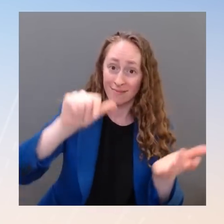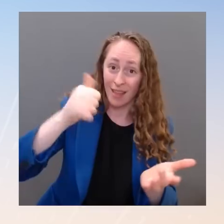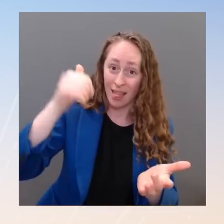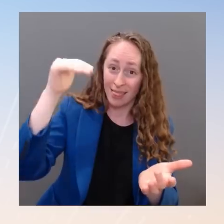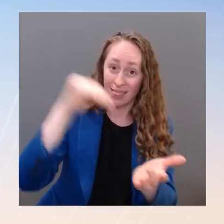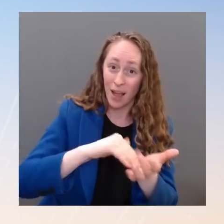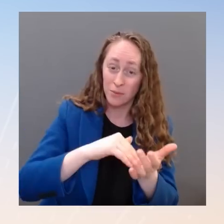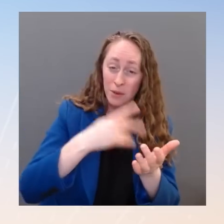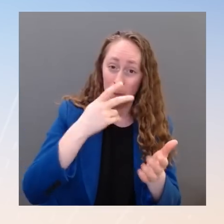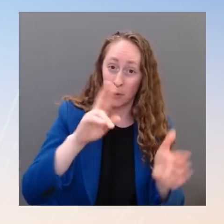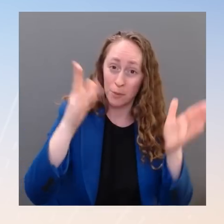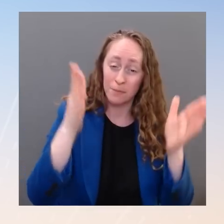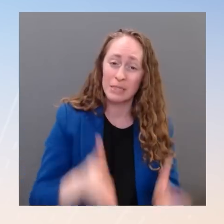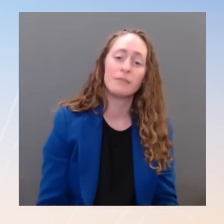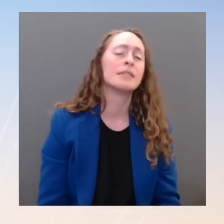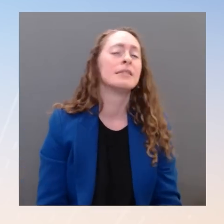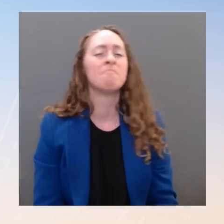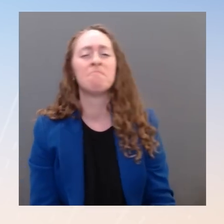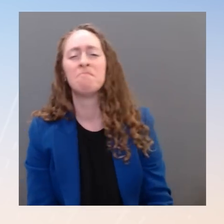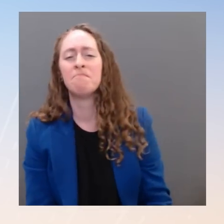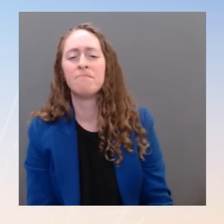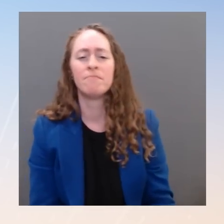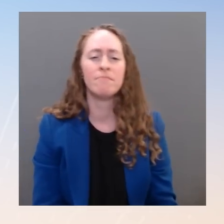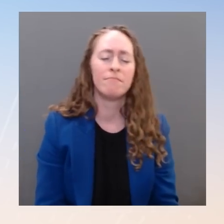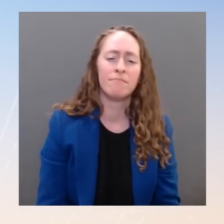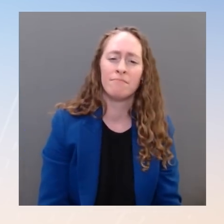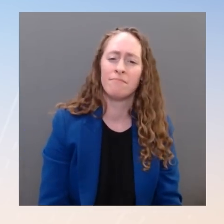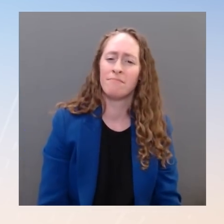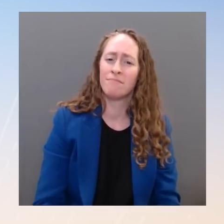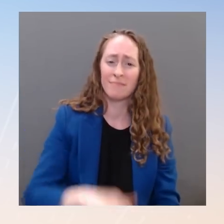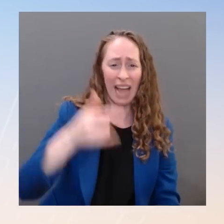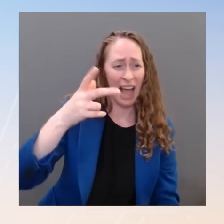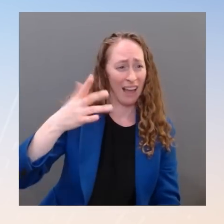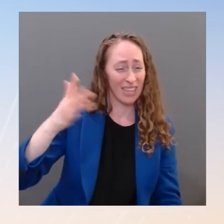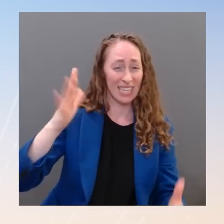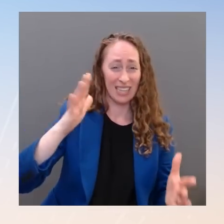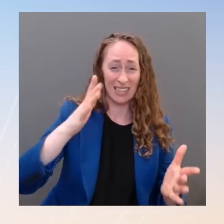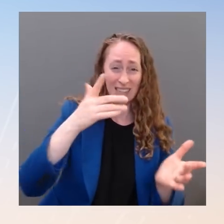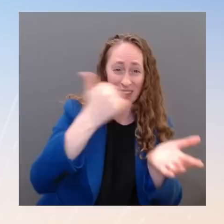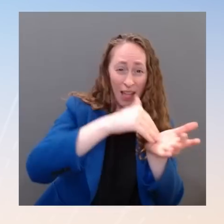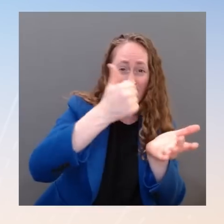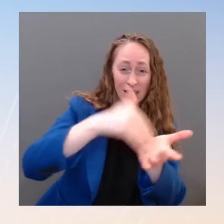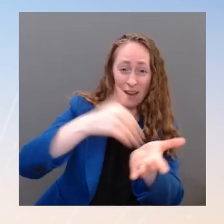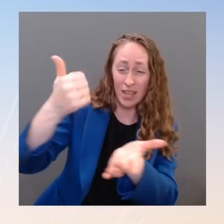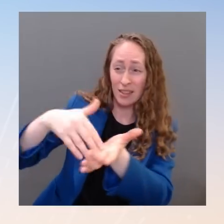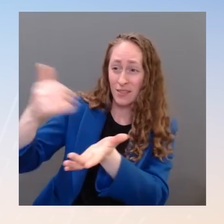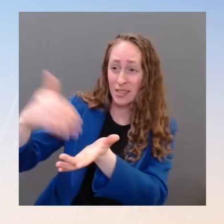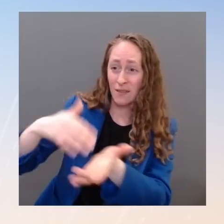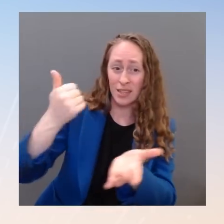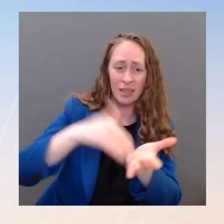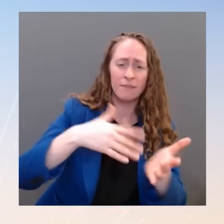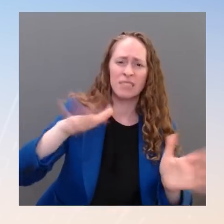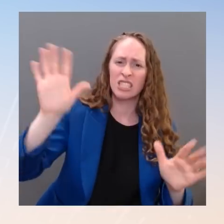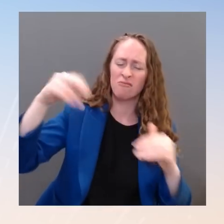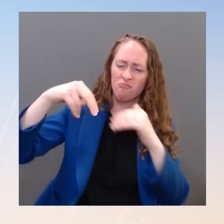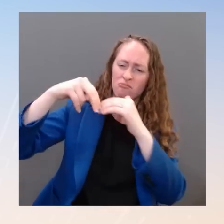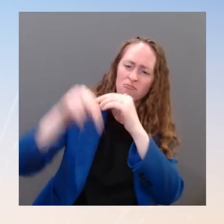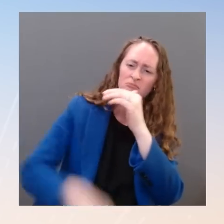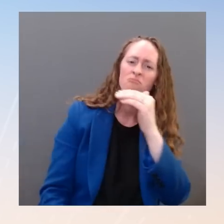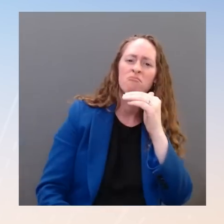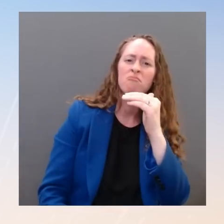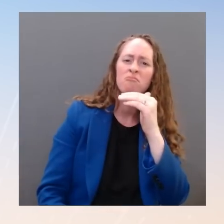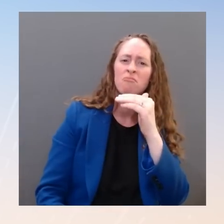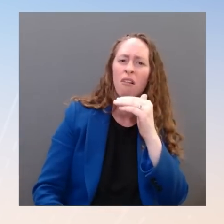would cost $950 billion. What do you say to people sort of in their camp who are concerned that canceling student debt can have an inflationary